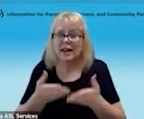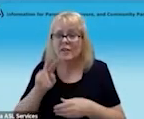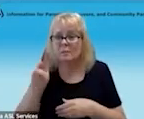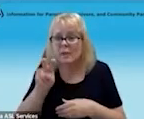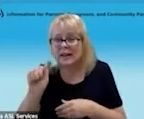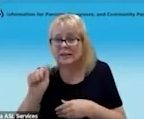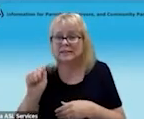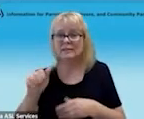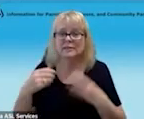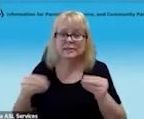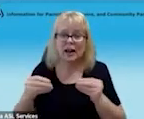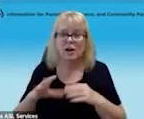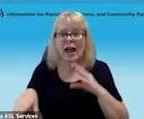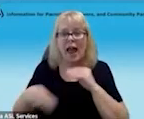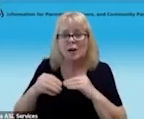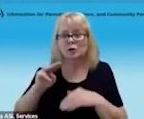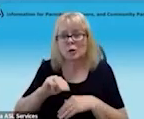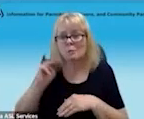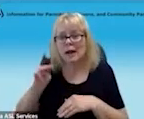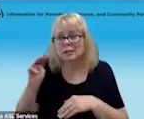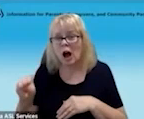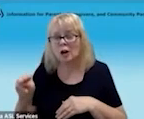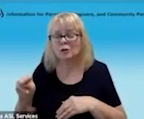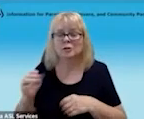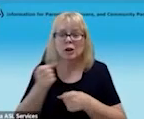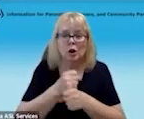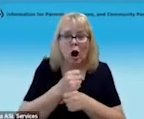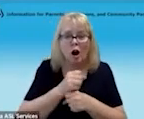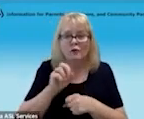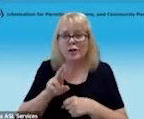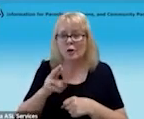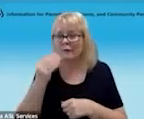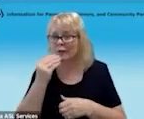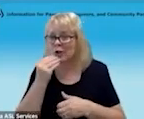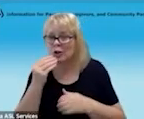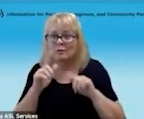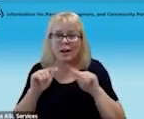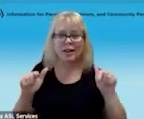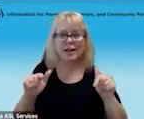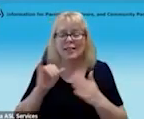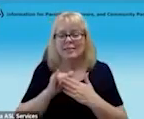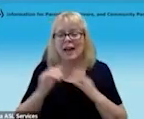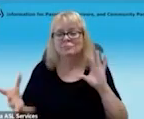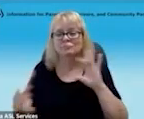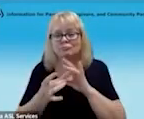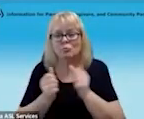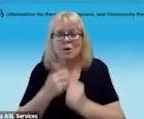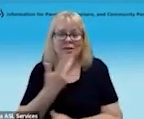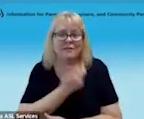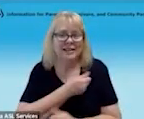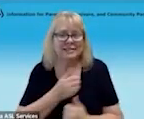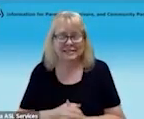pleased with our business. This was part of one of our involving people in our coalition, our business communities, who are willing to offer pizza